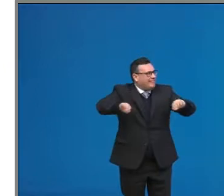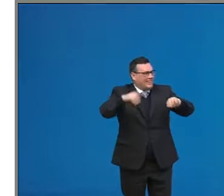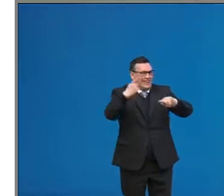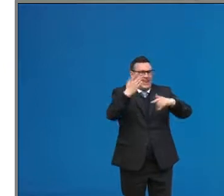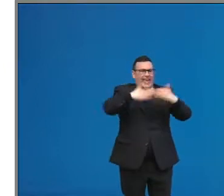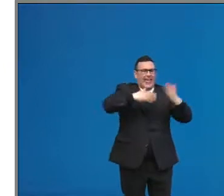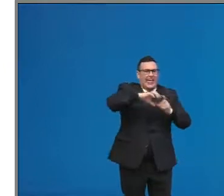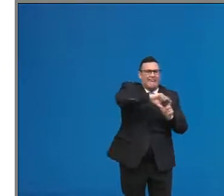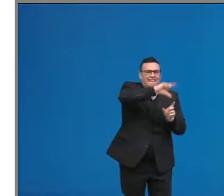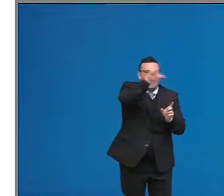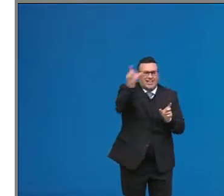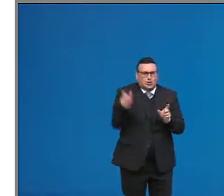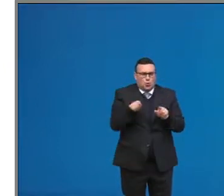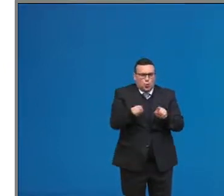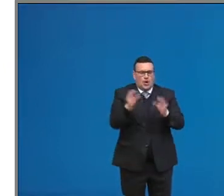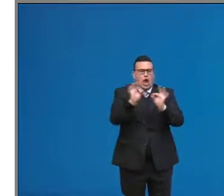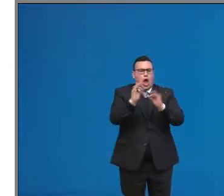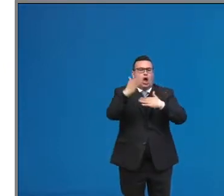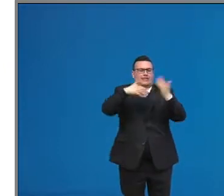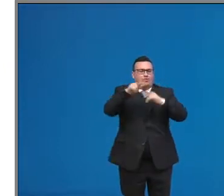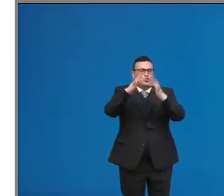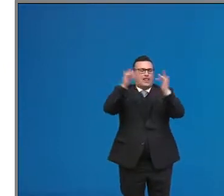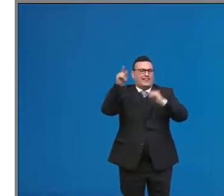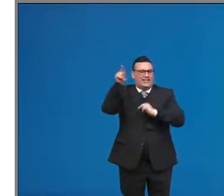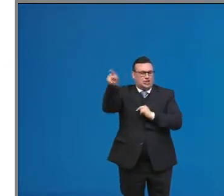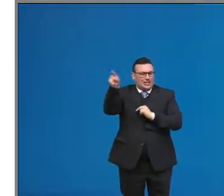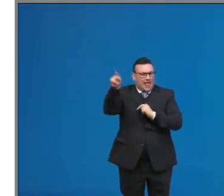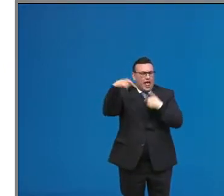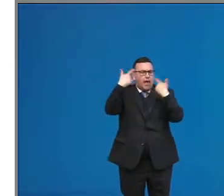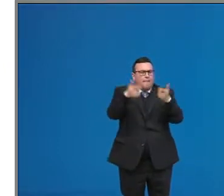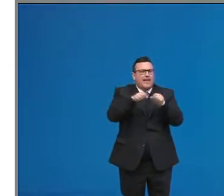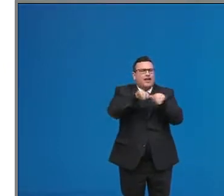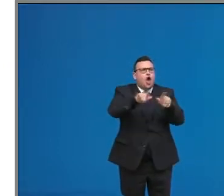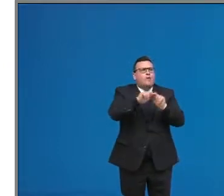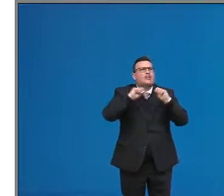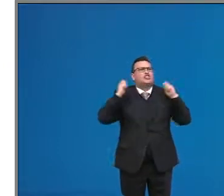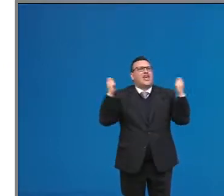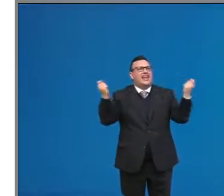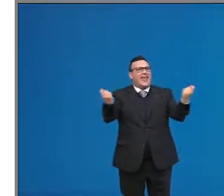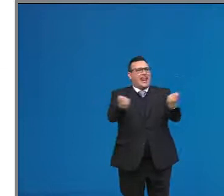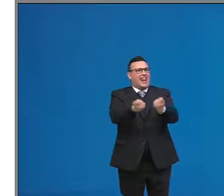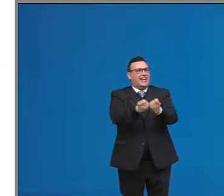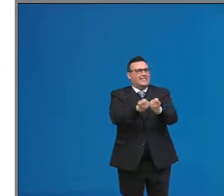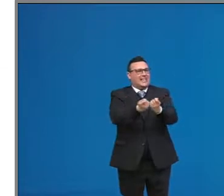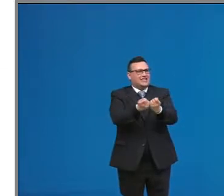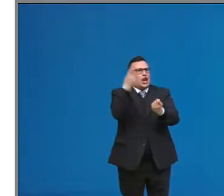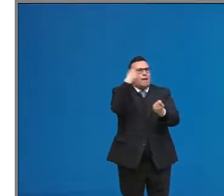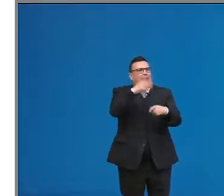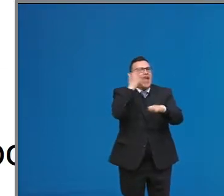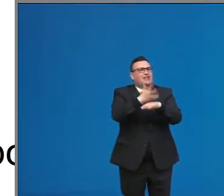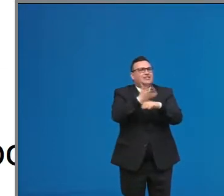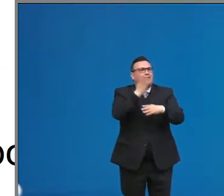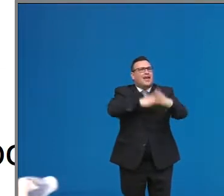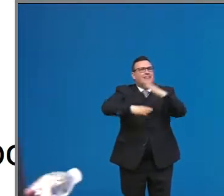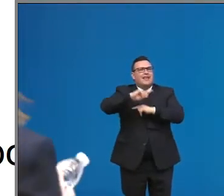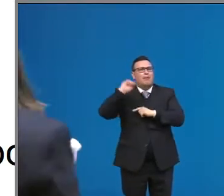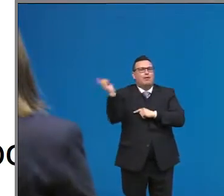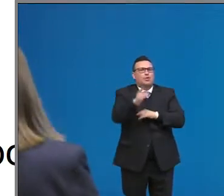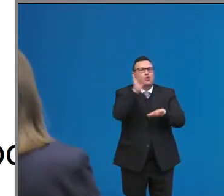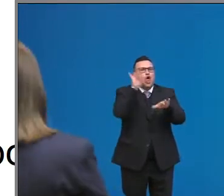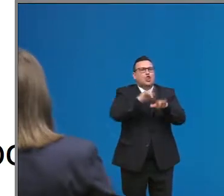access for the disabled, and generalized universal access,